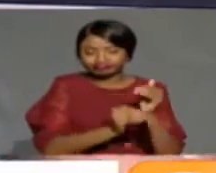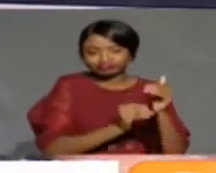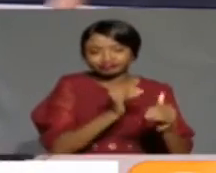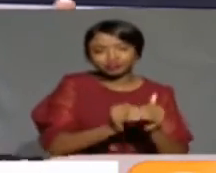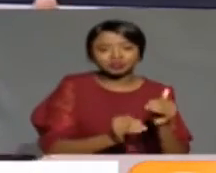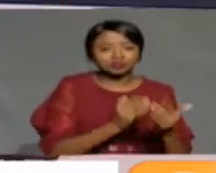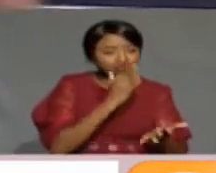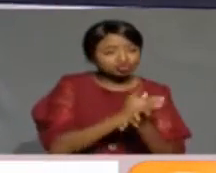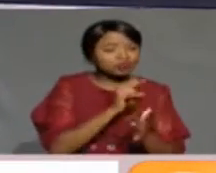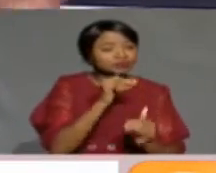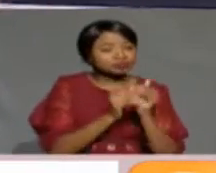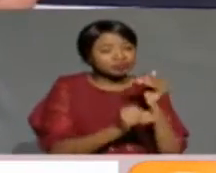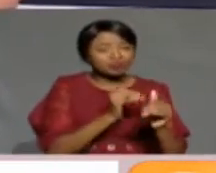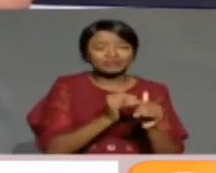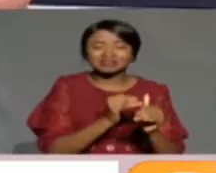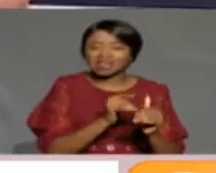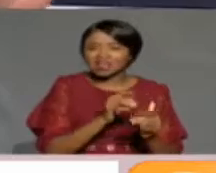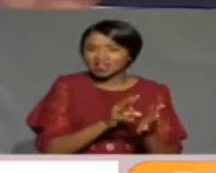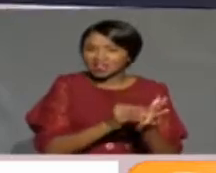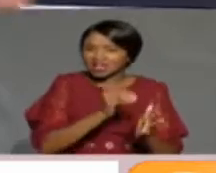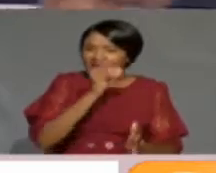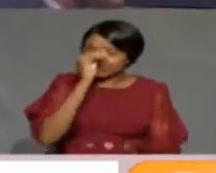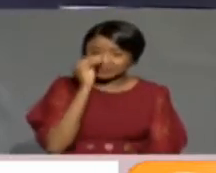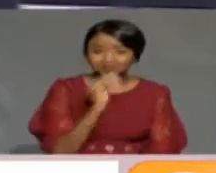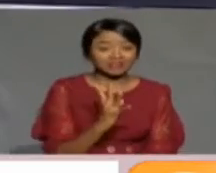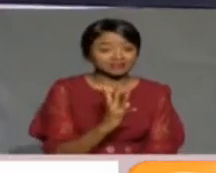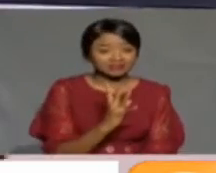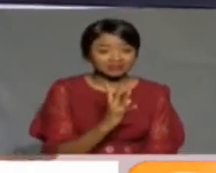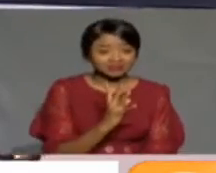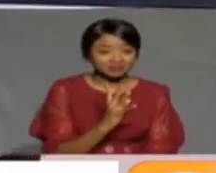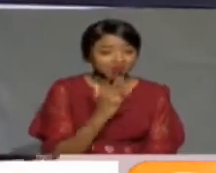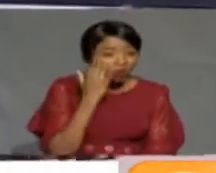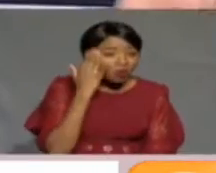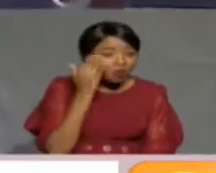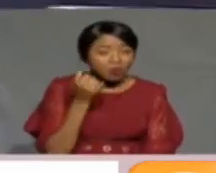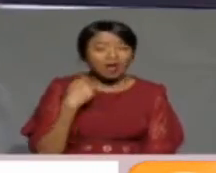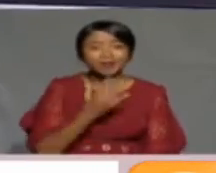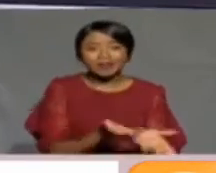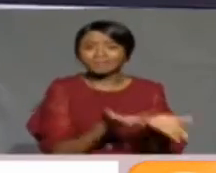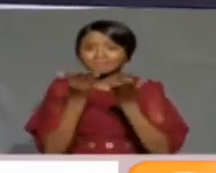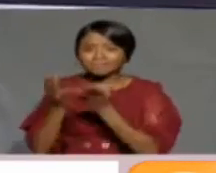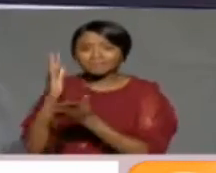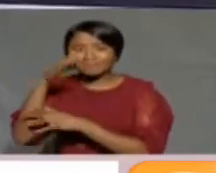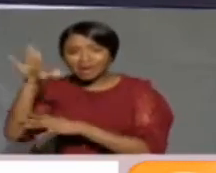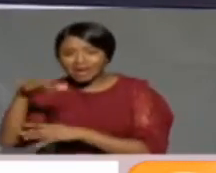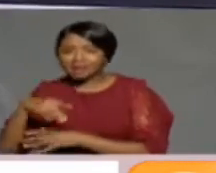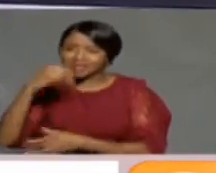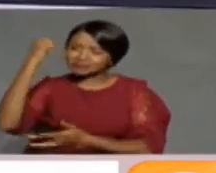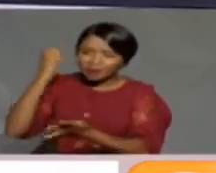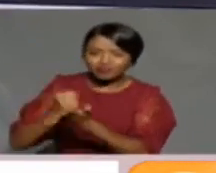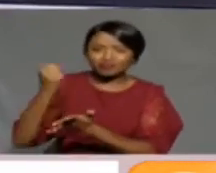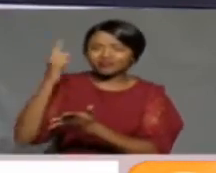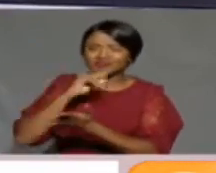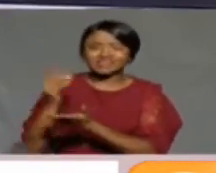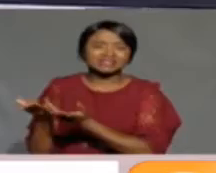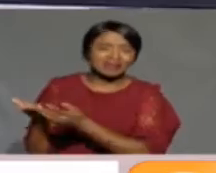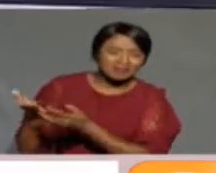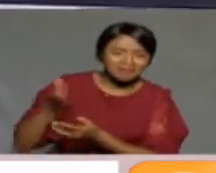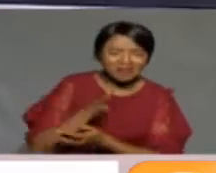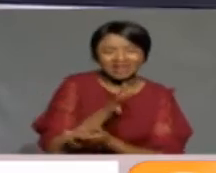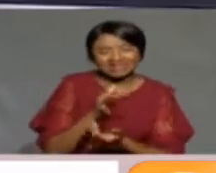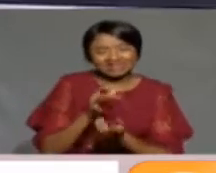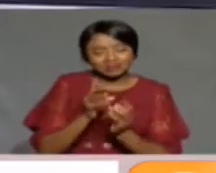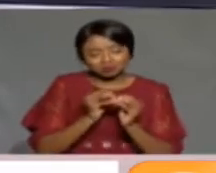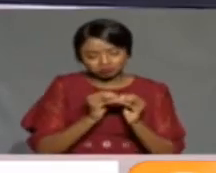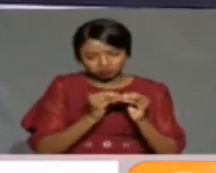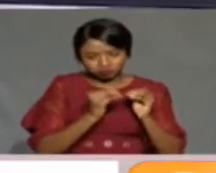know, also the process is very expensive in terms of also taking it to the parliament for approval and all these other issues. And it's a